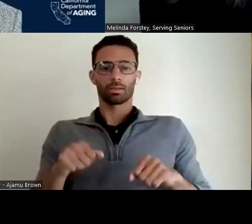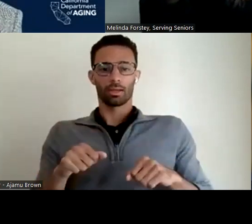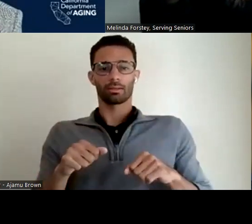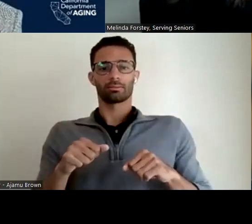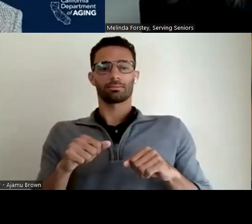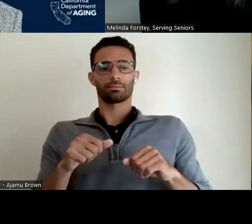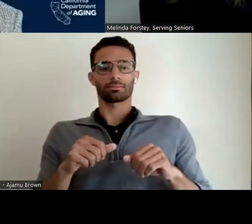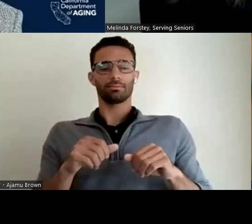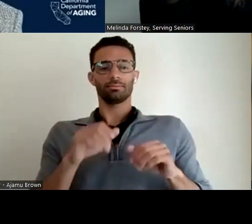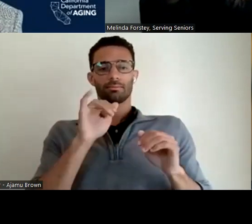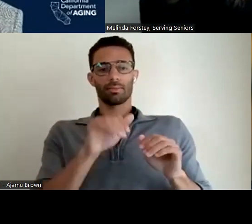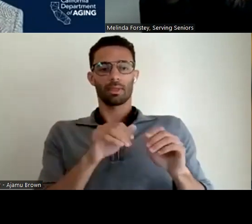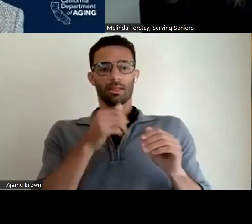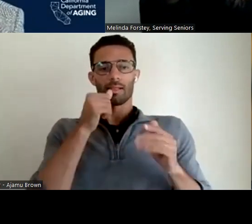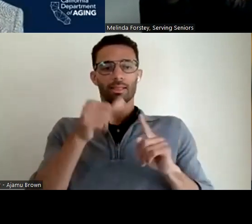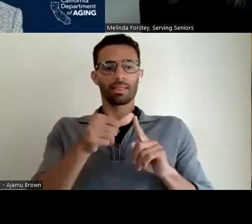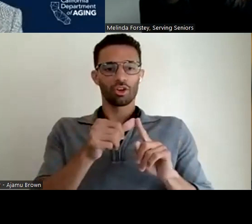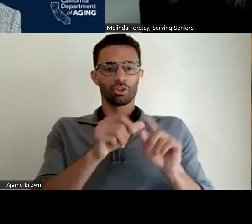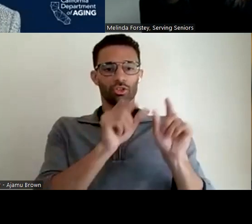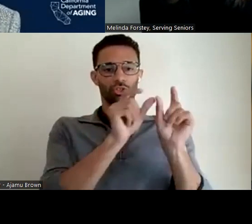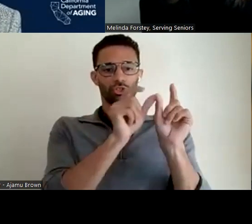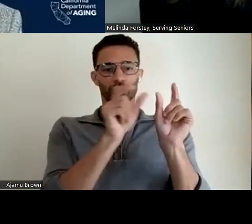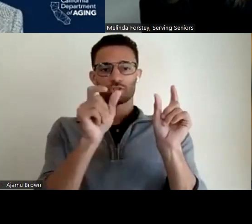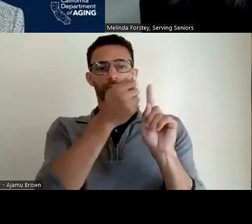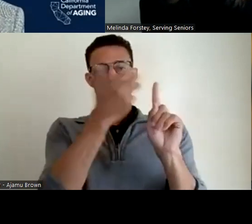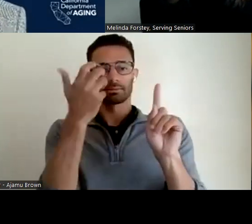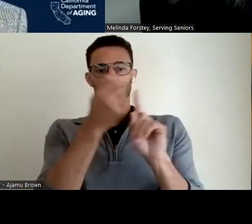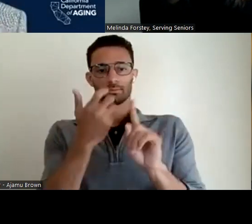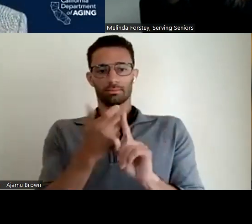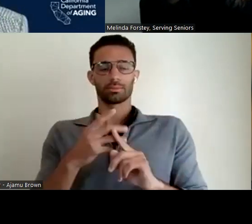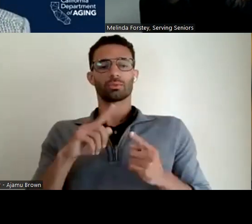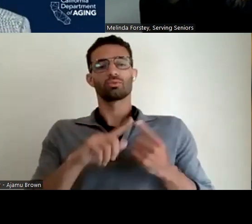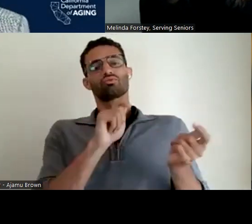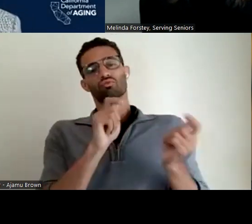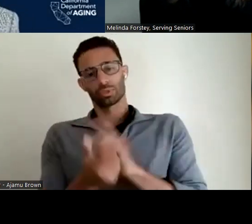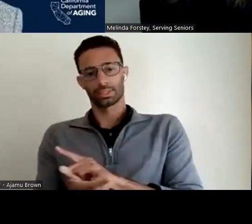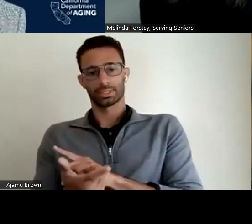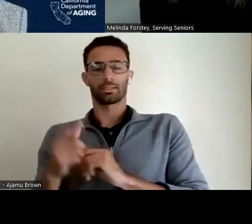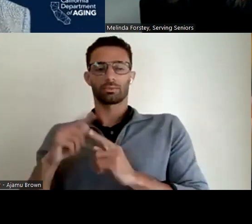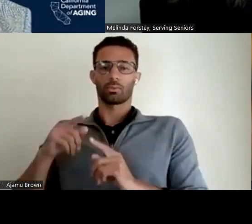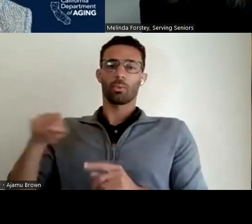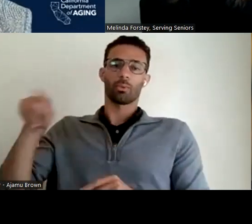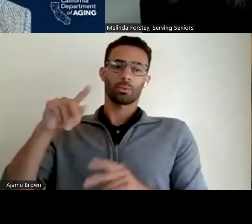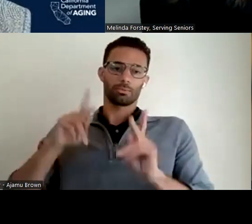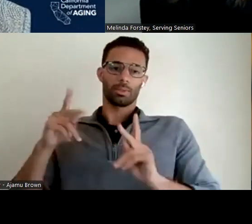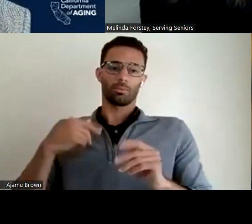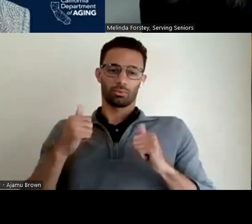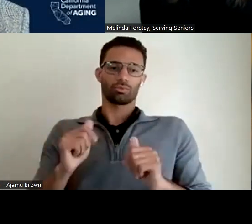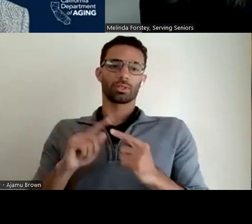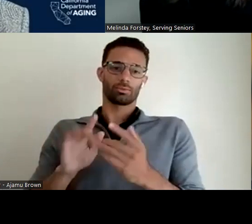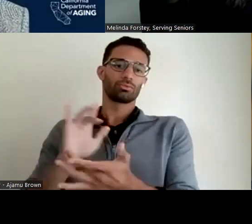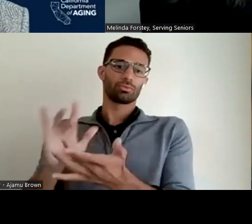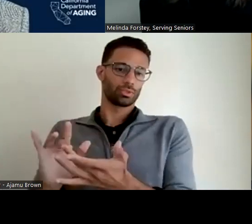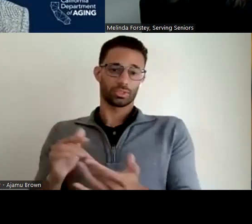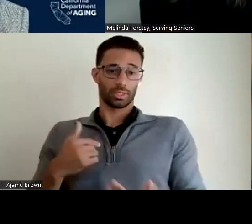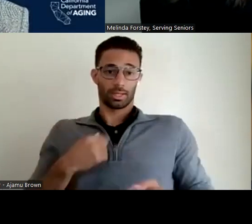in our agendas to make it easier to translate to the people that we're trying to reach. And I don't give a rat's ass how people